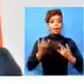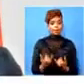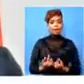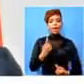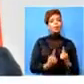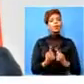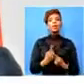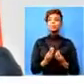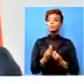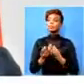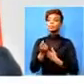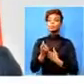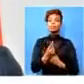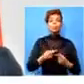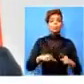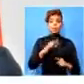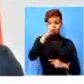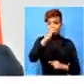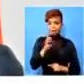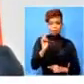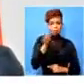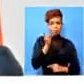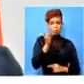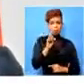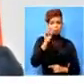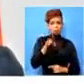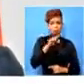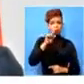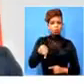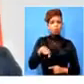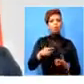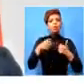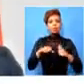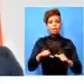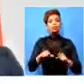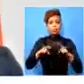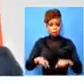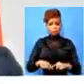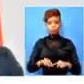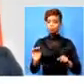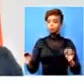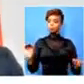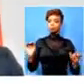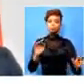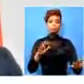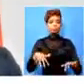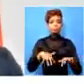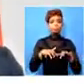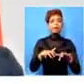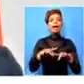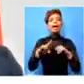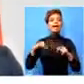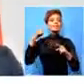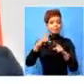democracy, if we believe that something is wrong, we again have to mobilize until we become